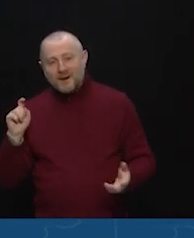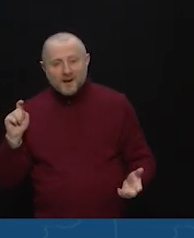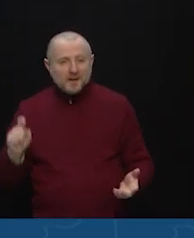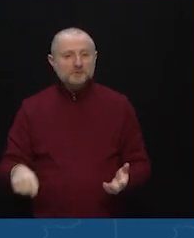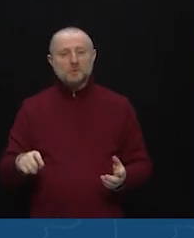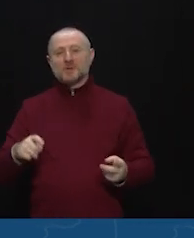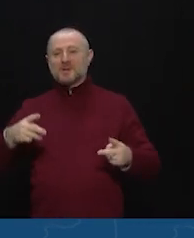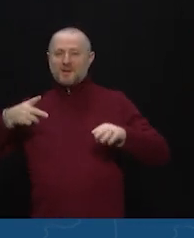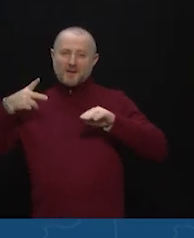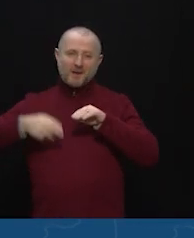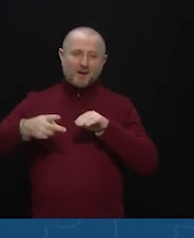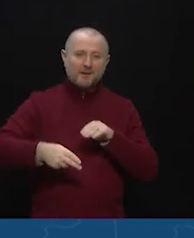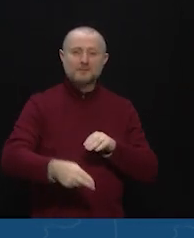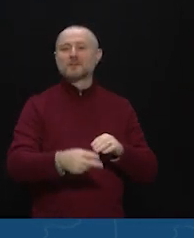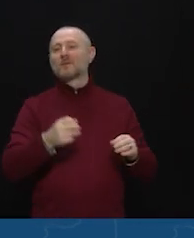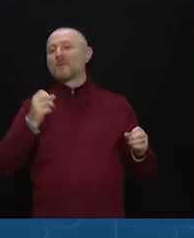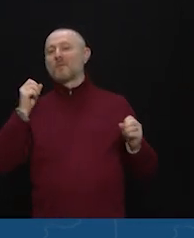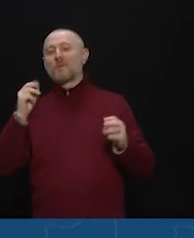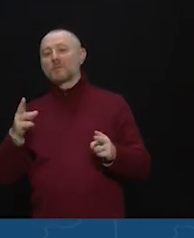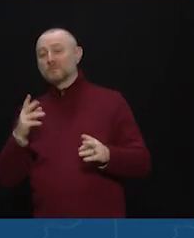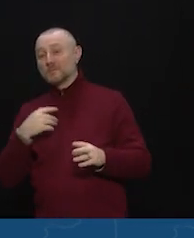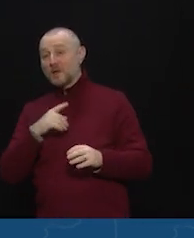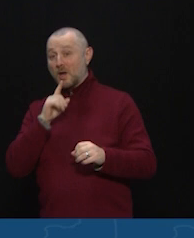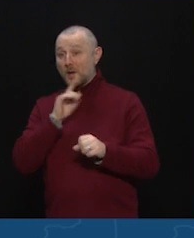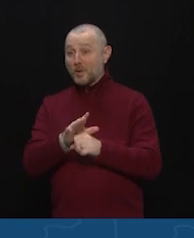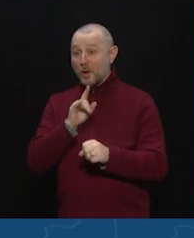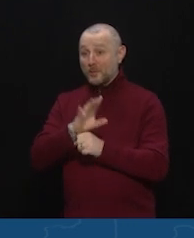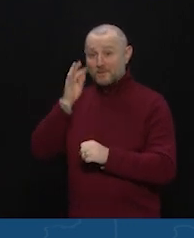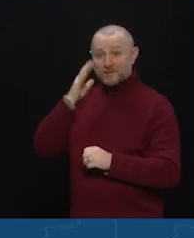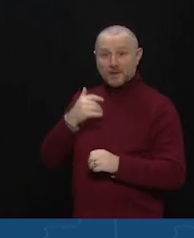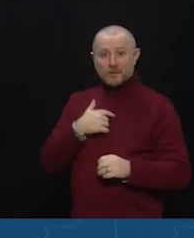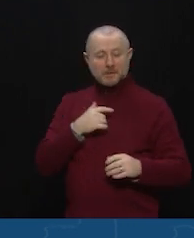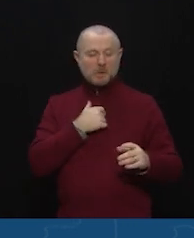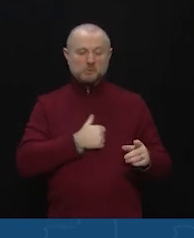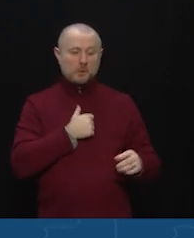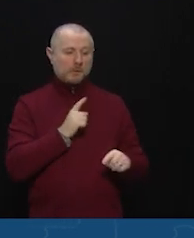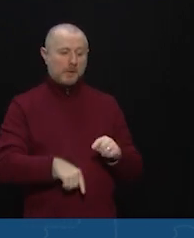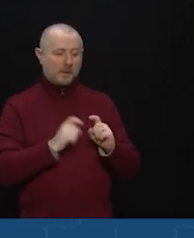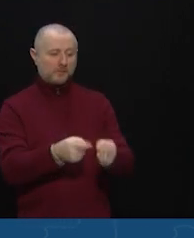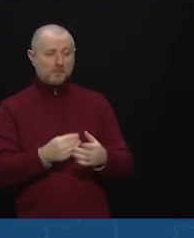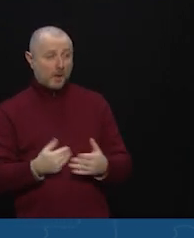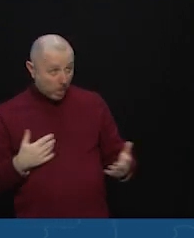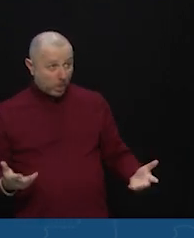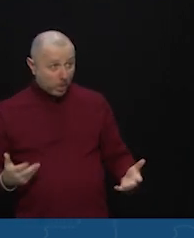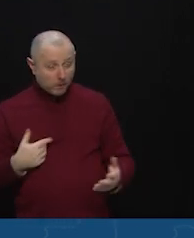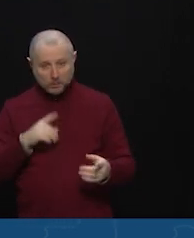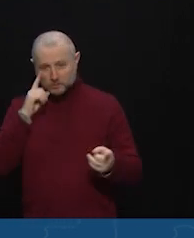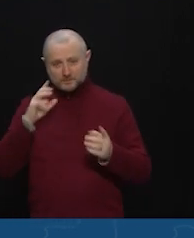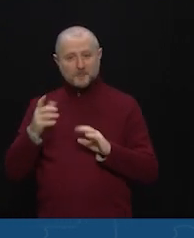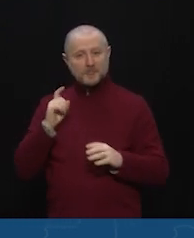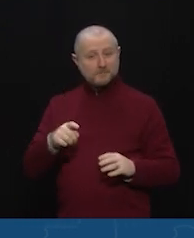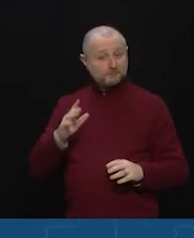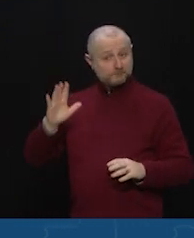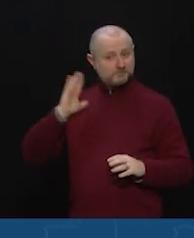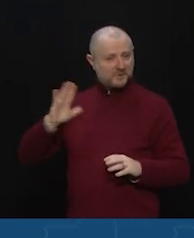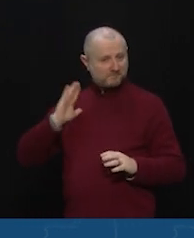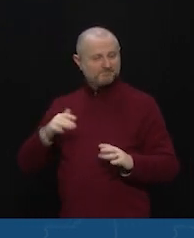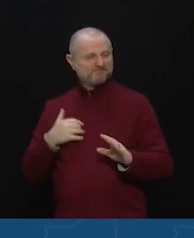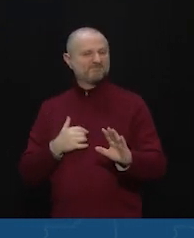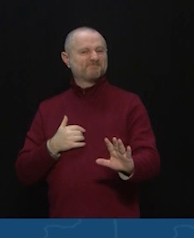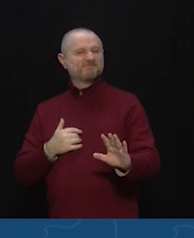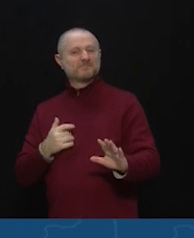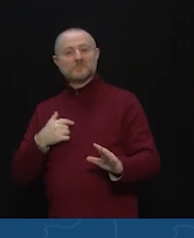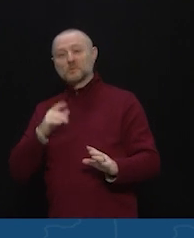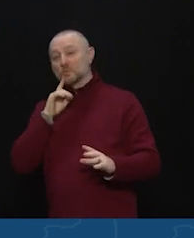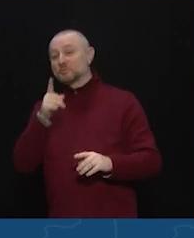go back on promises or commitments that were made, and they've been deferred. The best or real-world